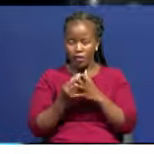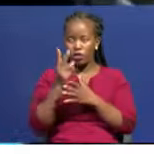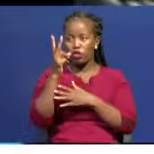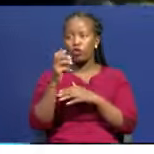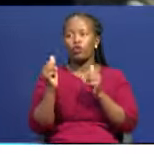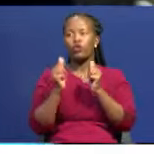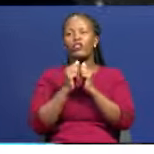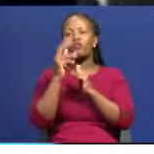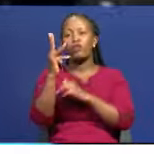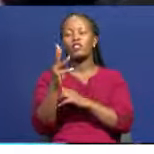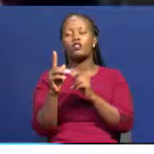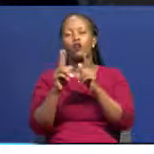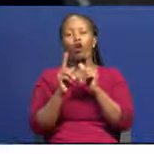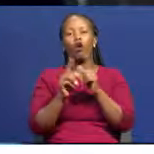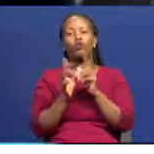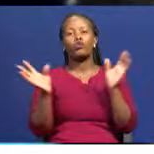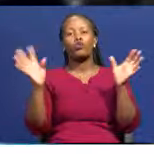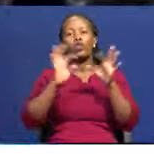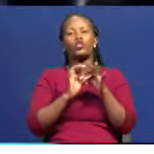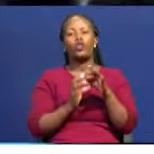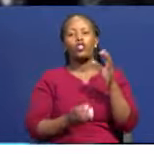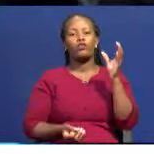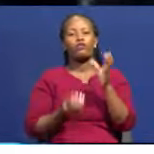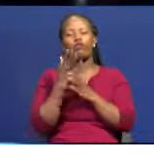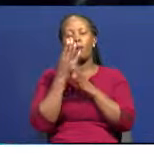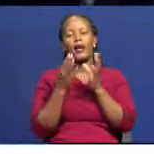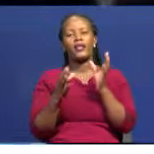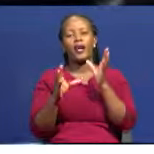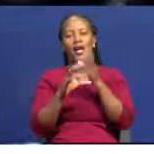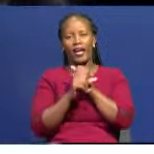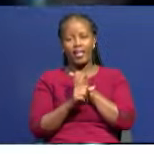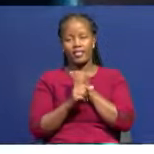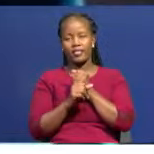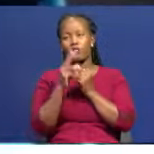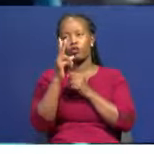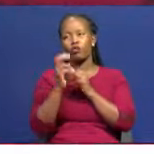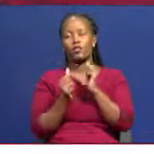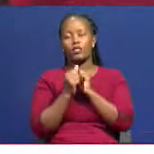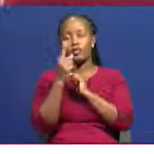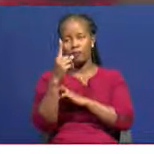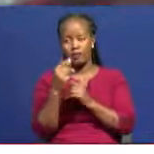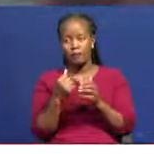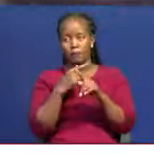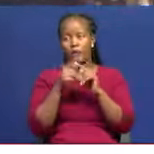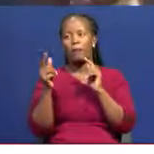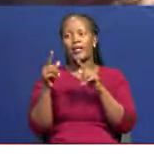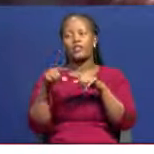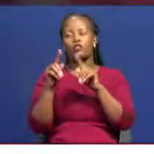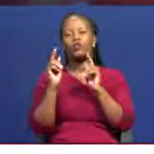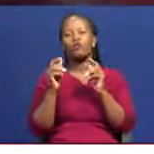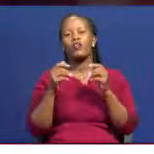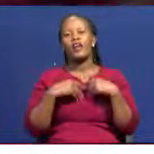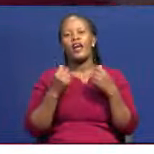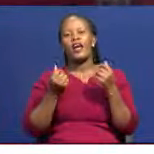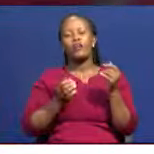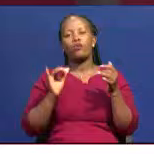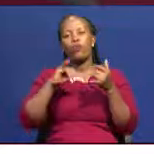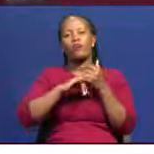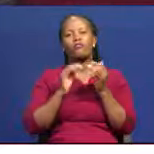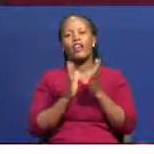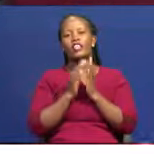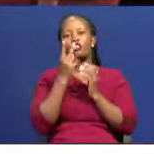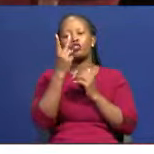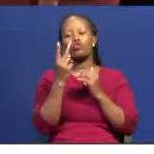with Chakwera to form an alliance during the 2020 election. Chilima is survived by his wife Mary and two children,